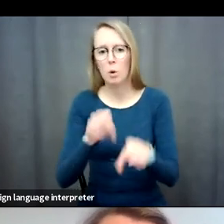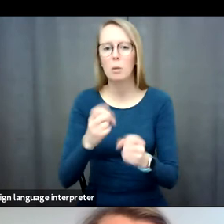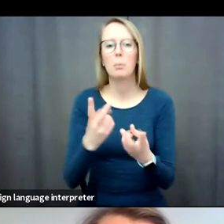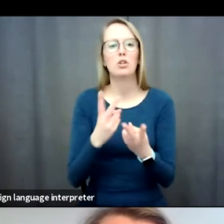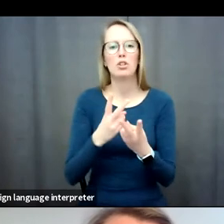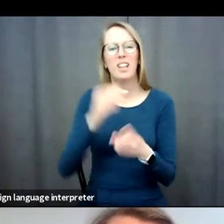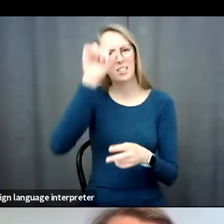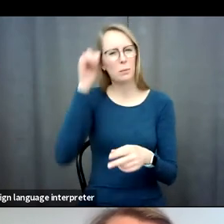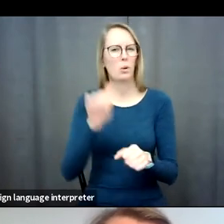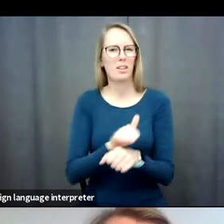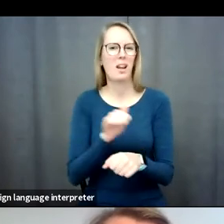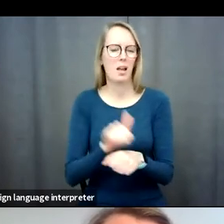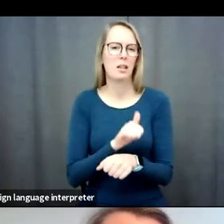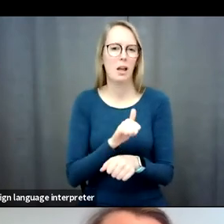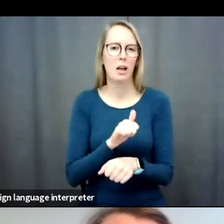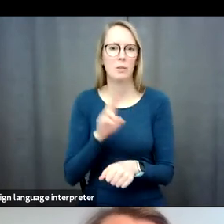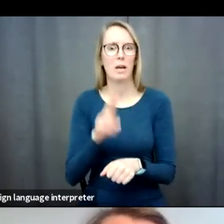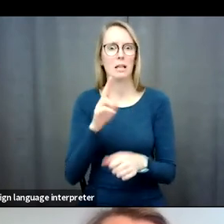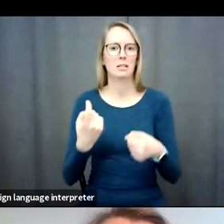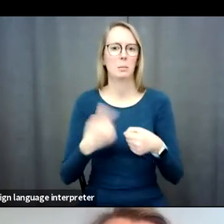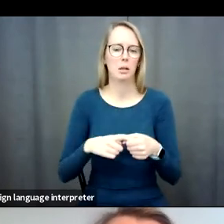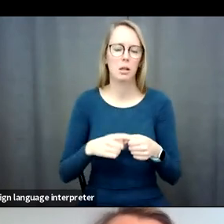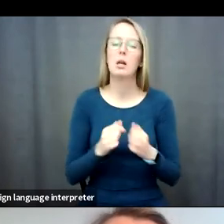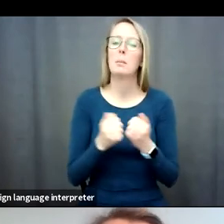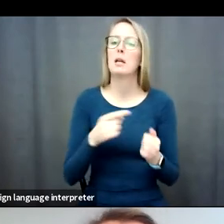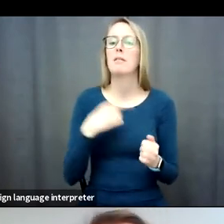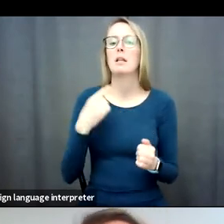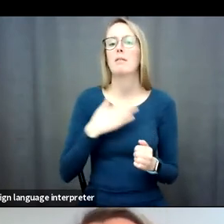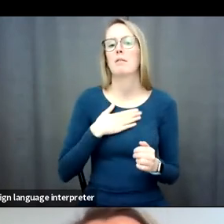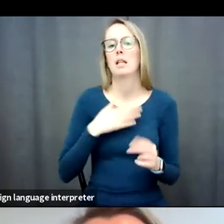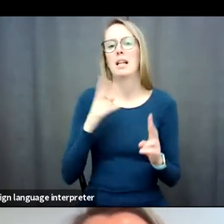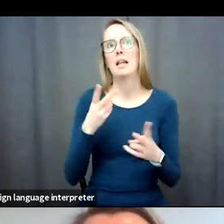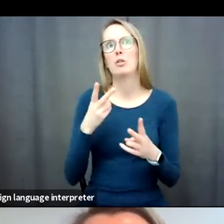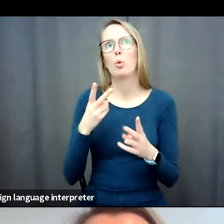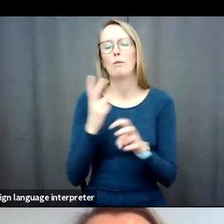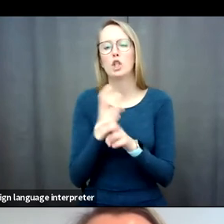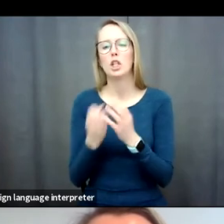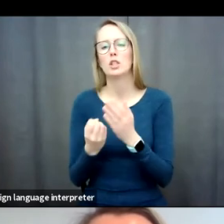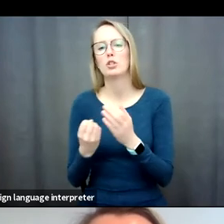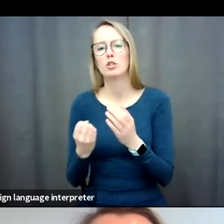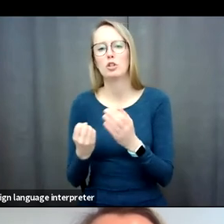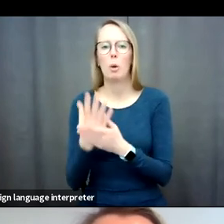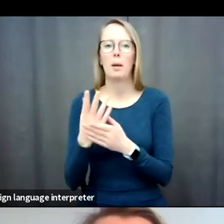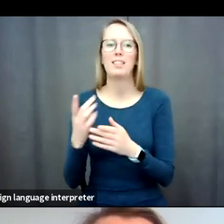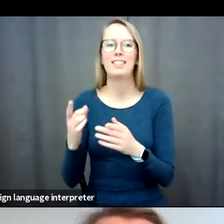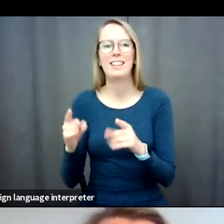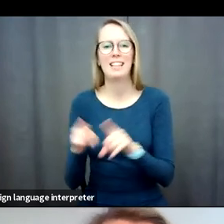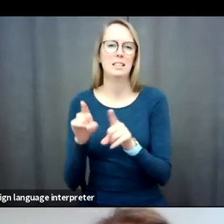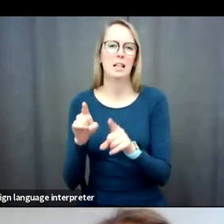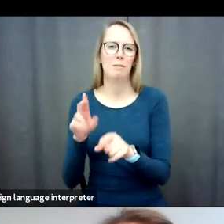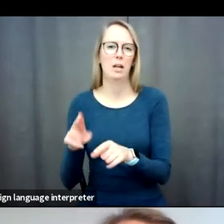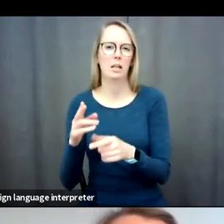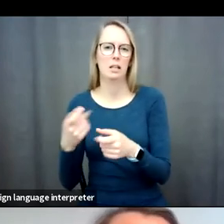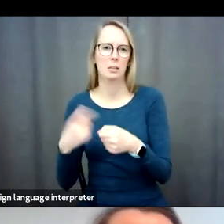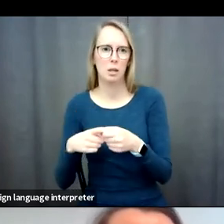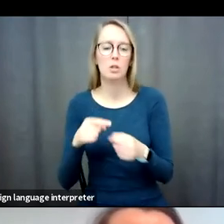can't rehearse in a realistic context. But we wanted to do almost that. So we made this simulation game. And